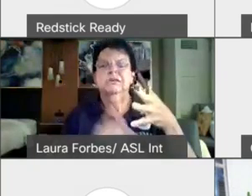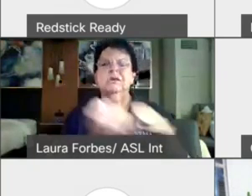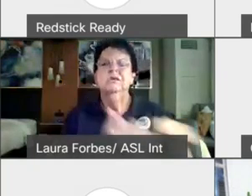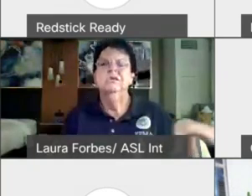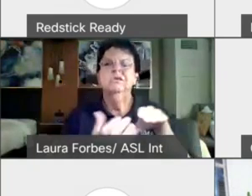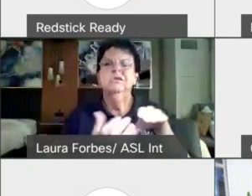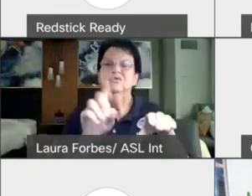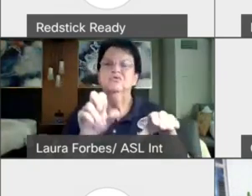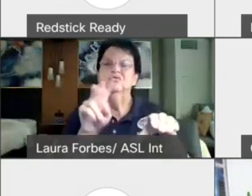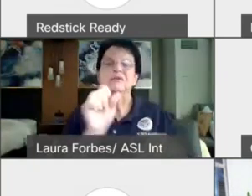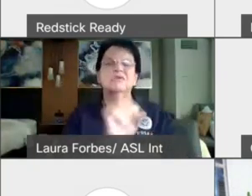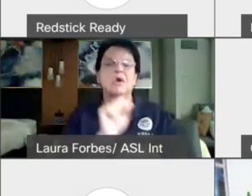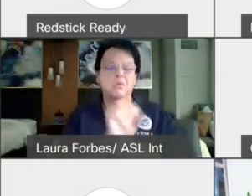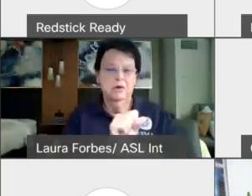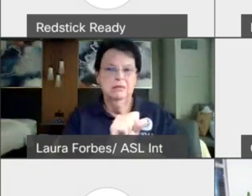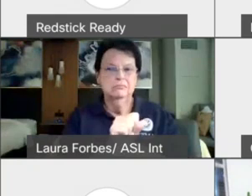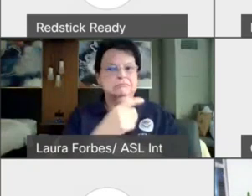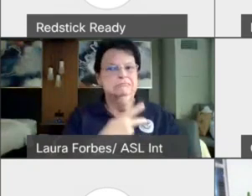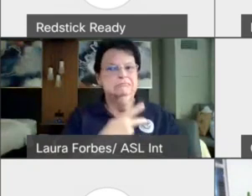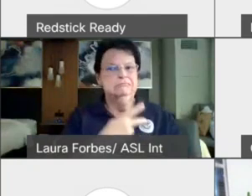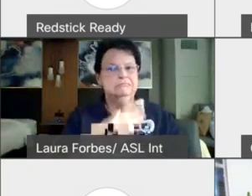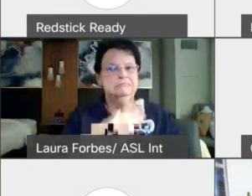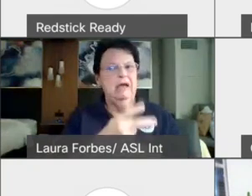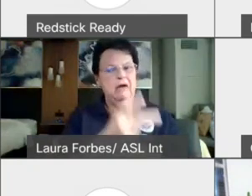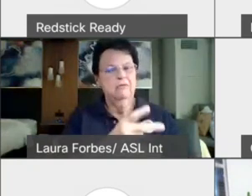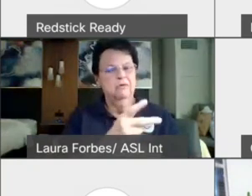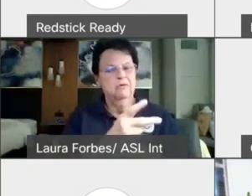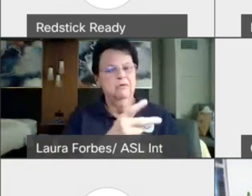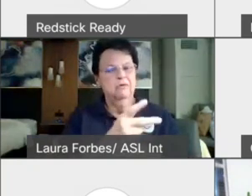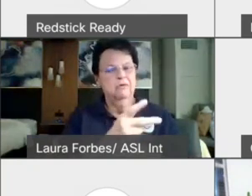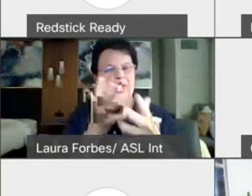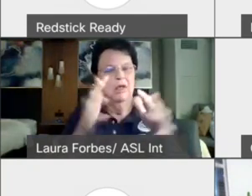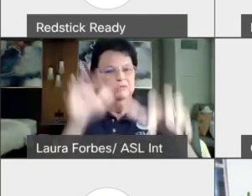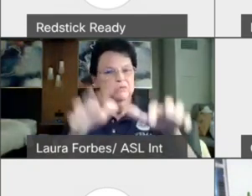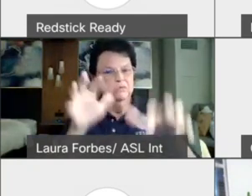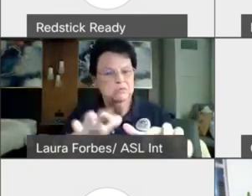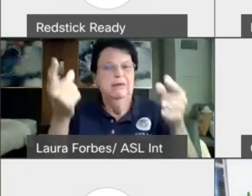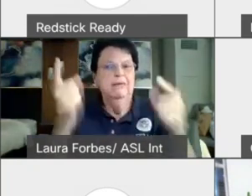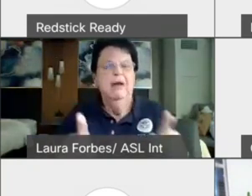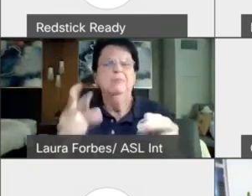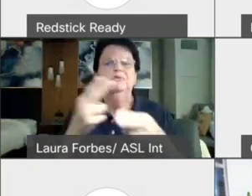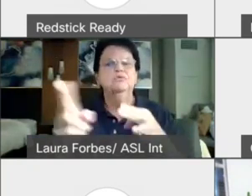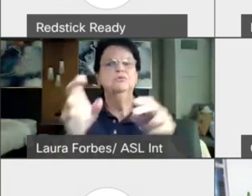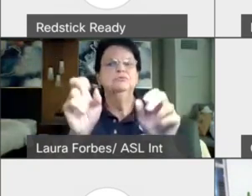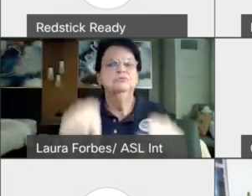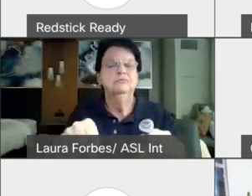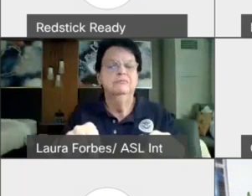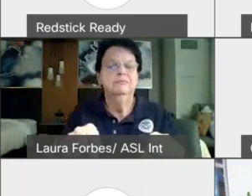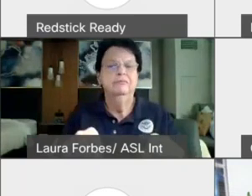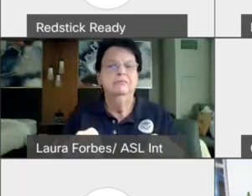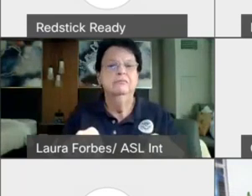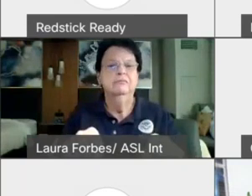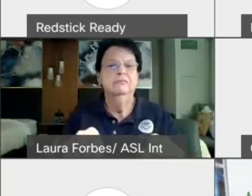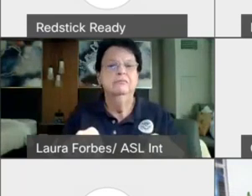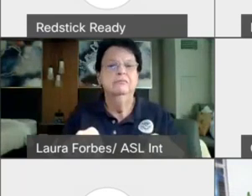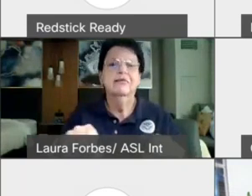of a high volume of rain that can fall in a short period of time, which may take some